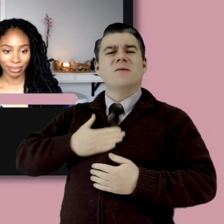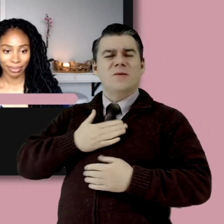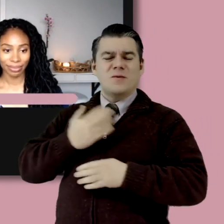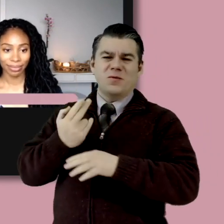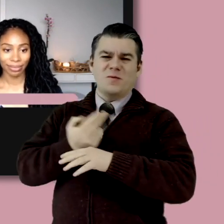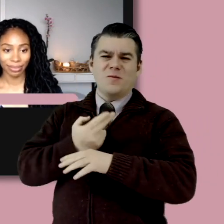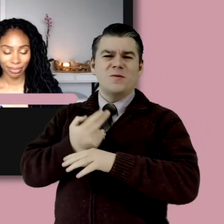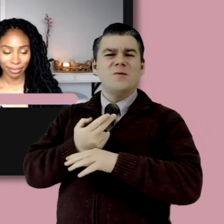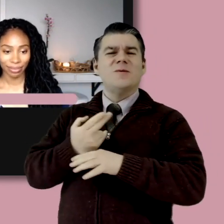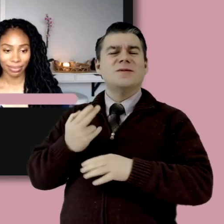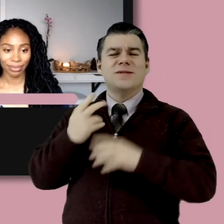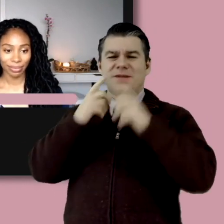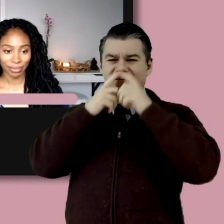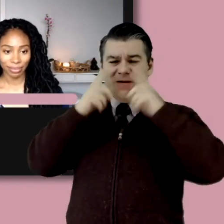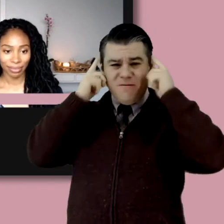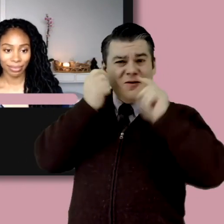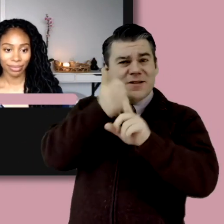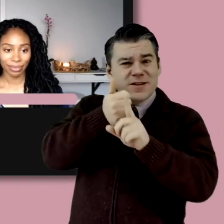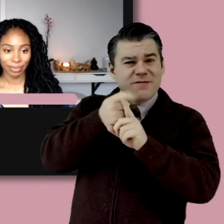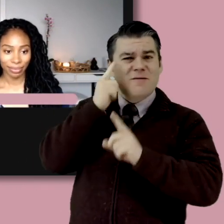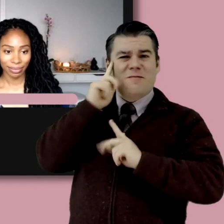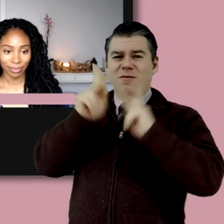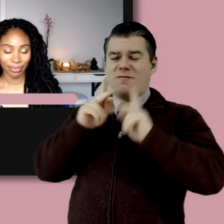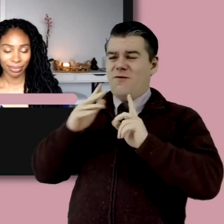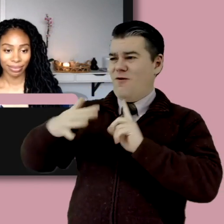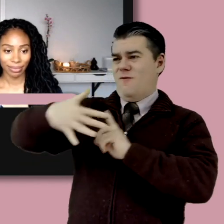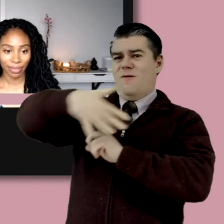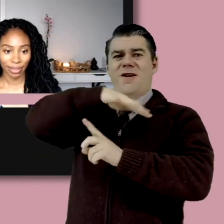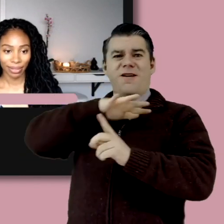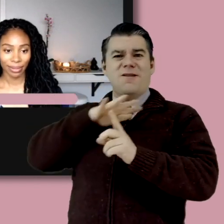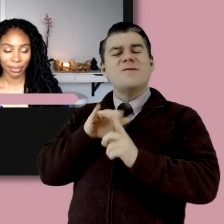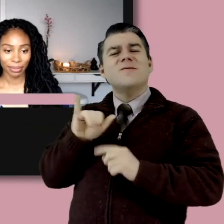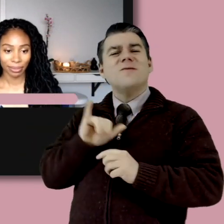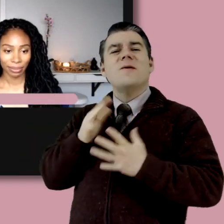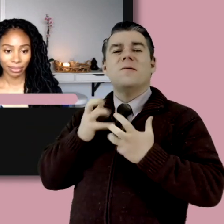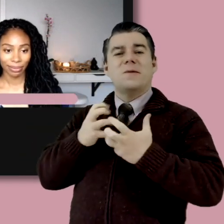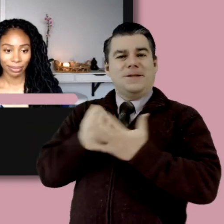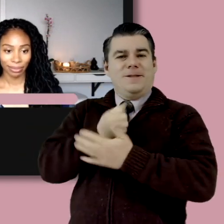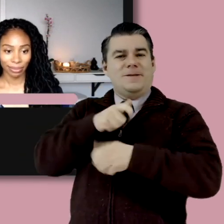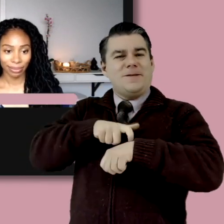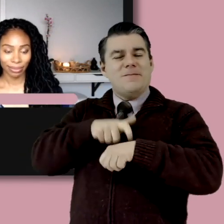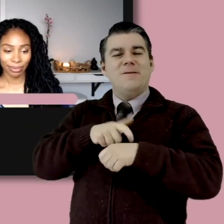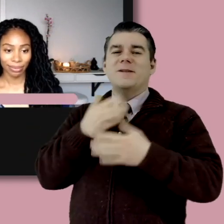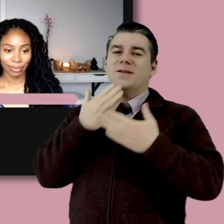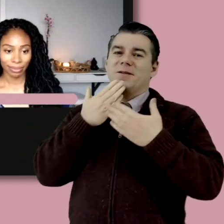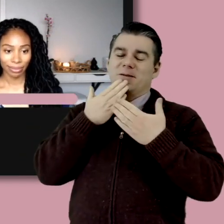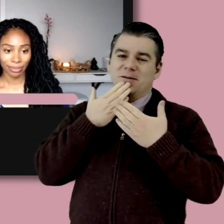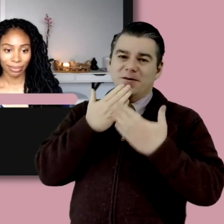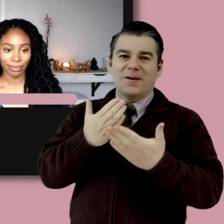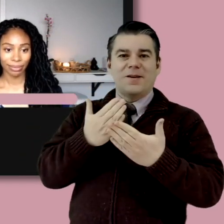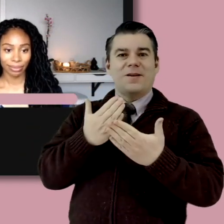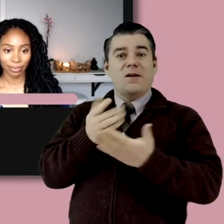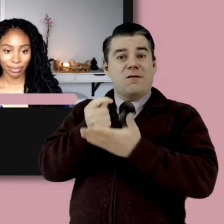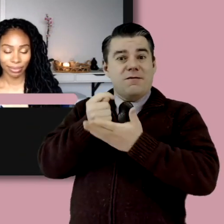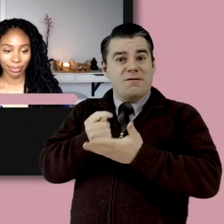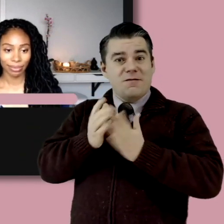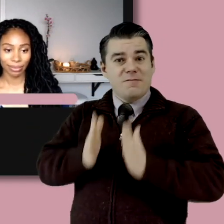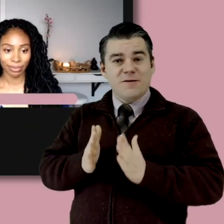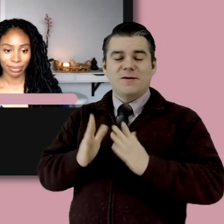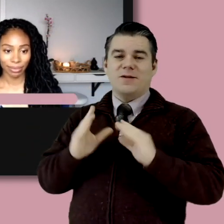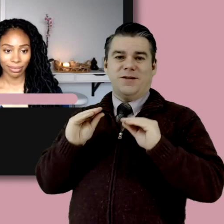are. Please wear a mask for yourself and for the people around you. And also, I want to take the time to specifically